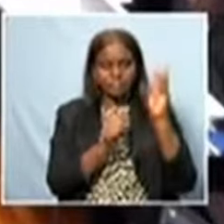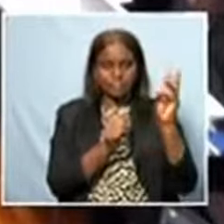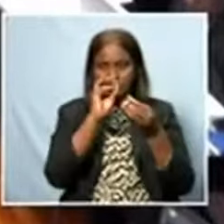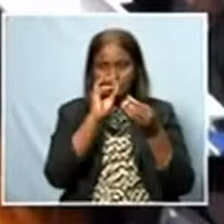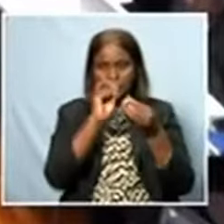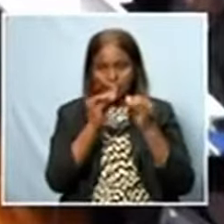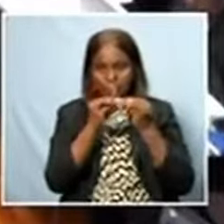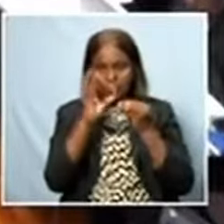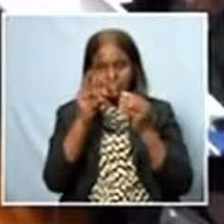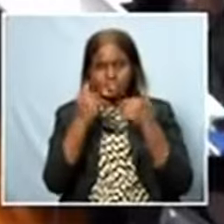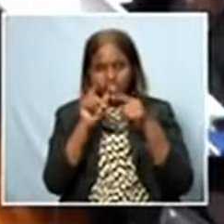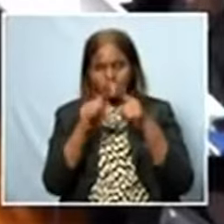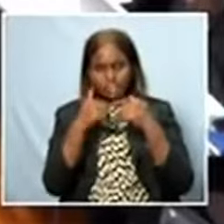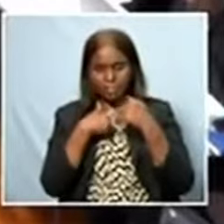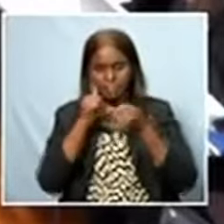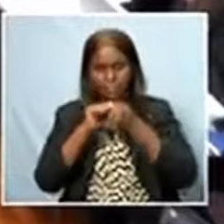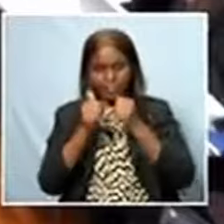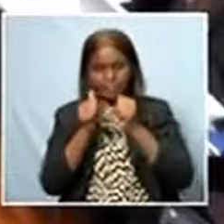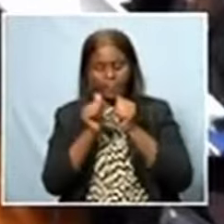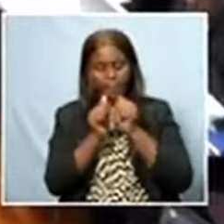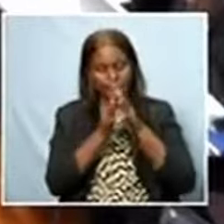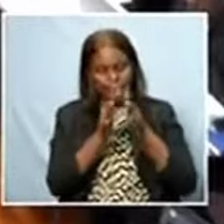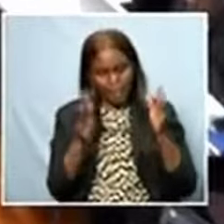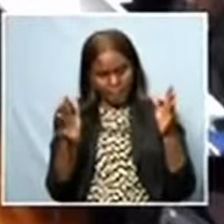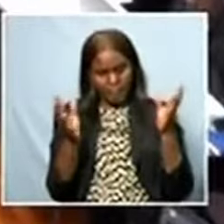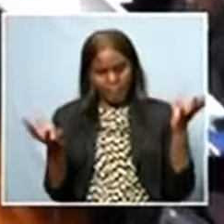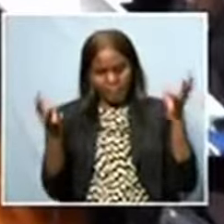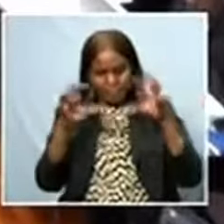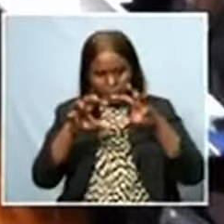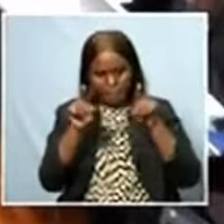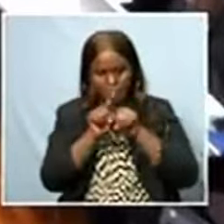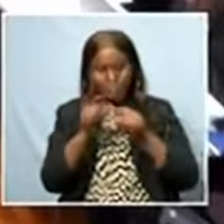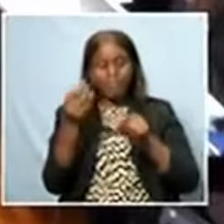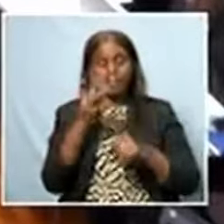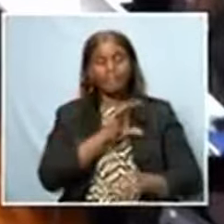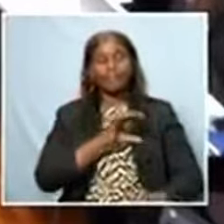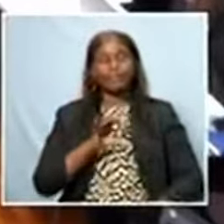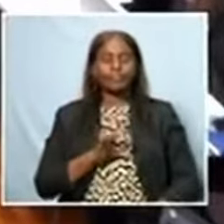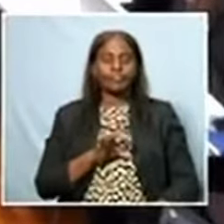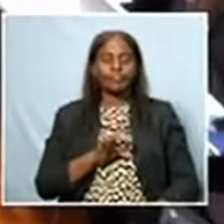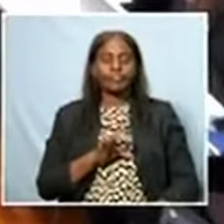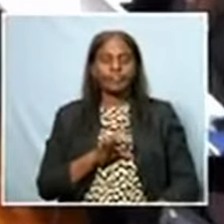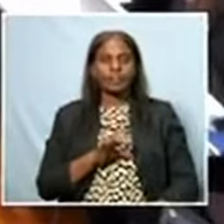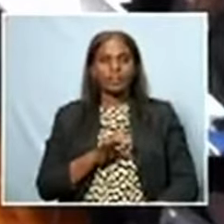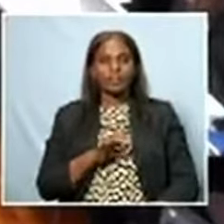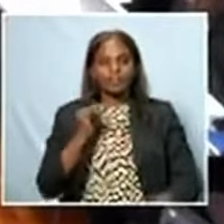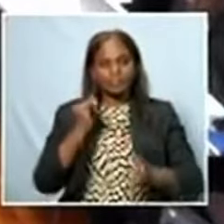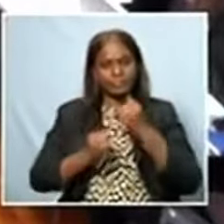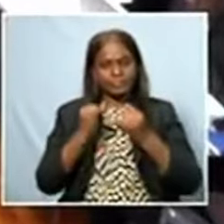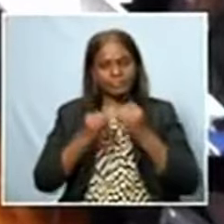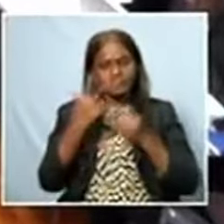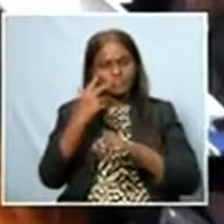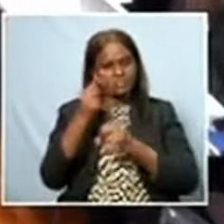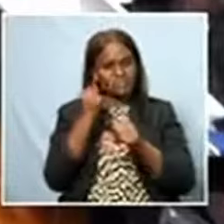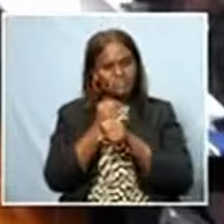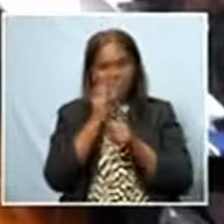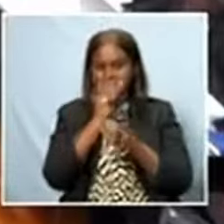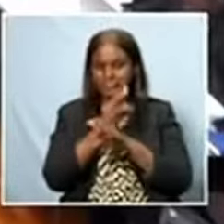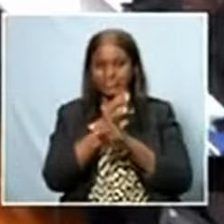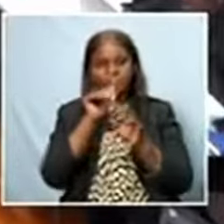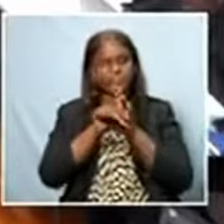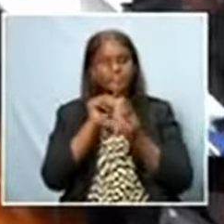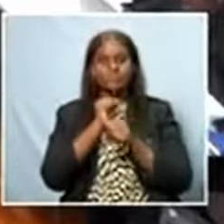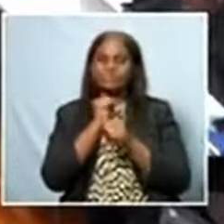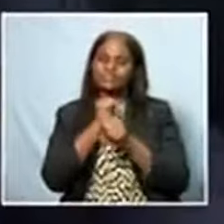problem with the way the periods have been lumped together, because most companies by the end of 3 years they are already in